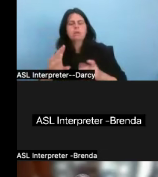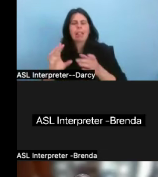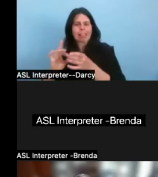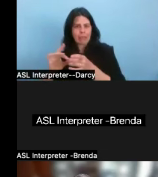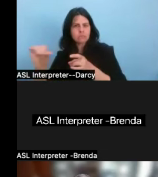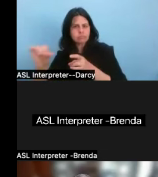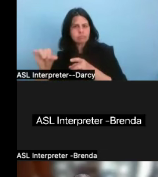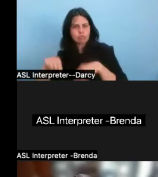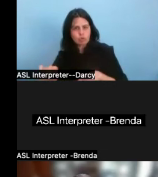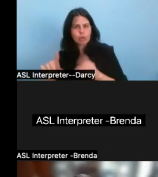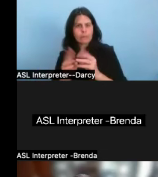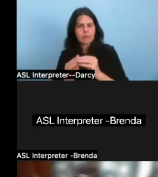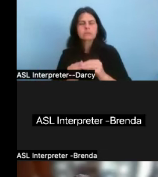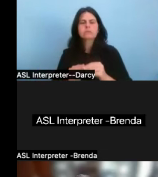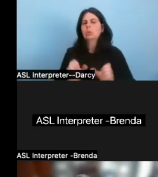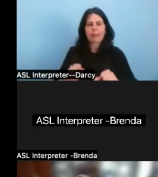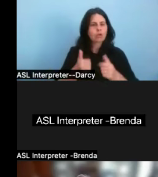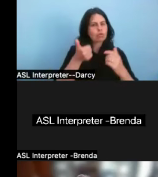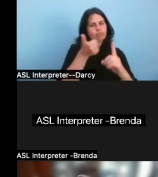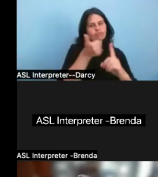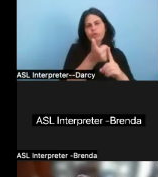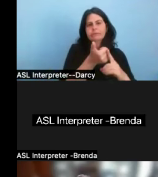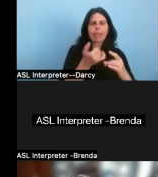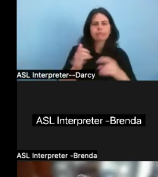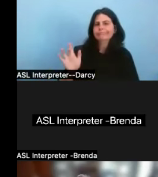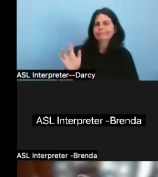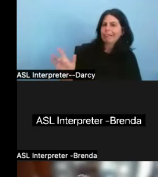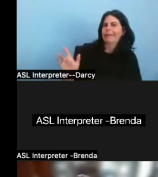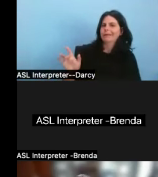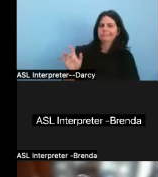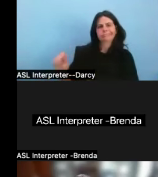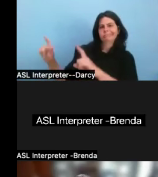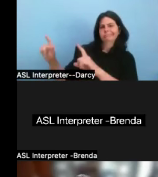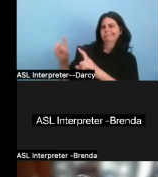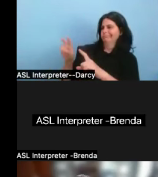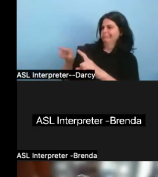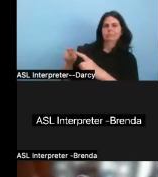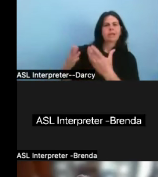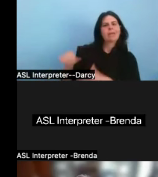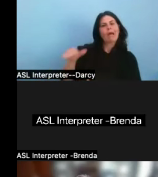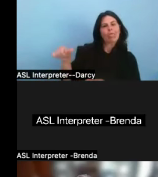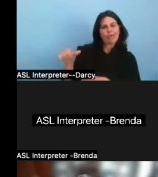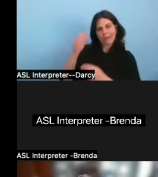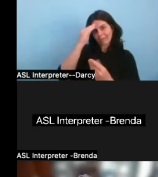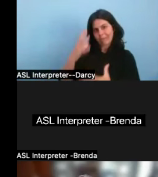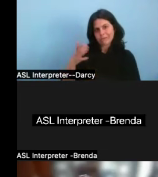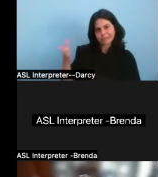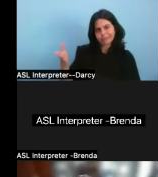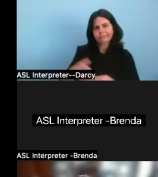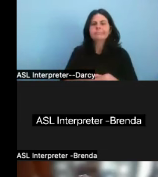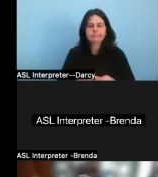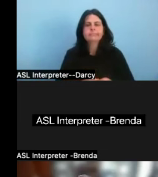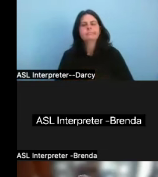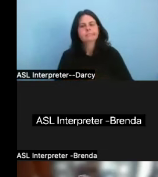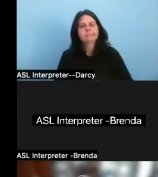into the chat so you can click on them. And there may be other information there. And if, you know, as we go